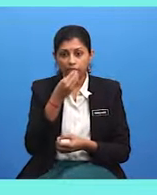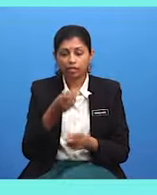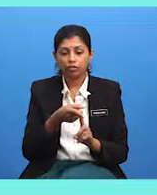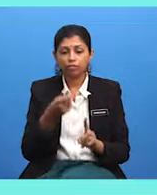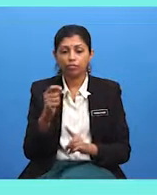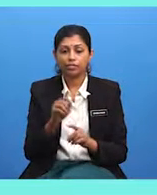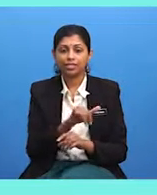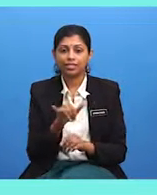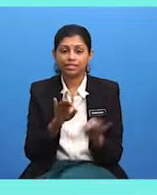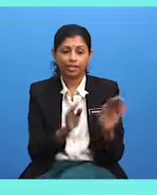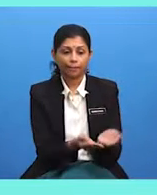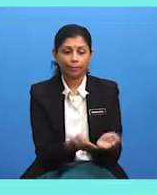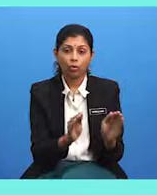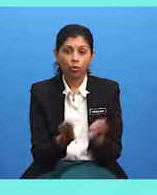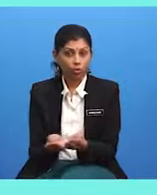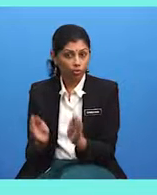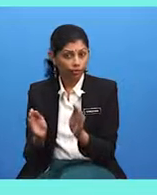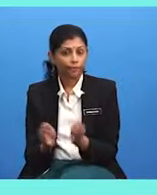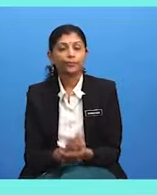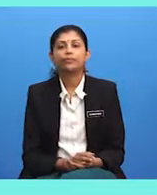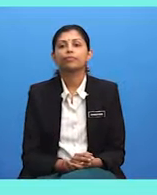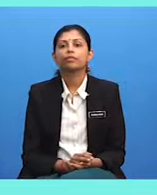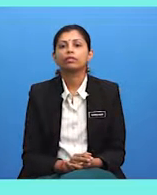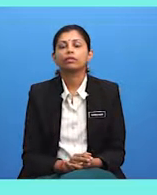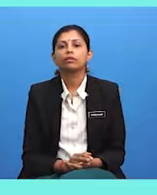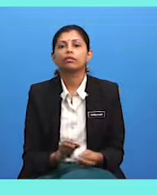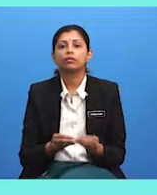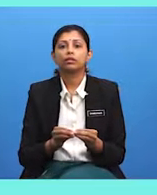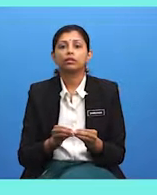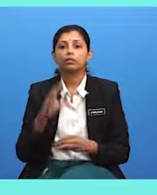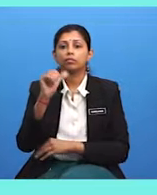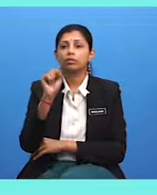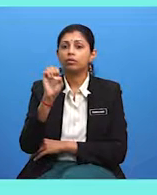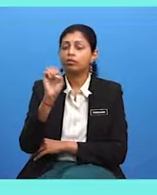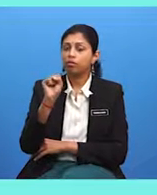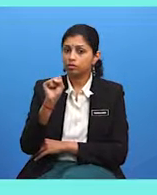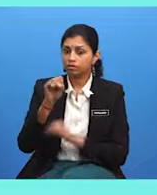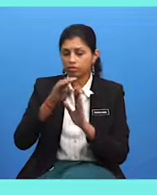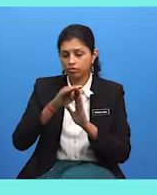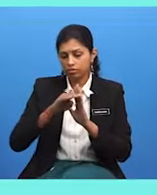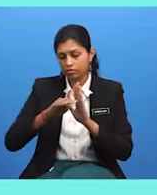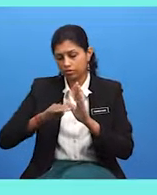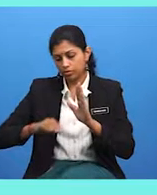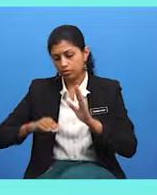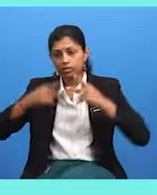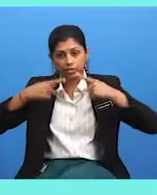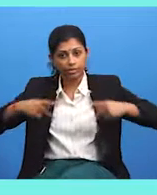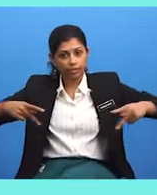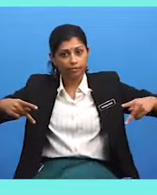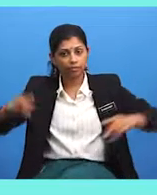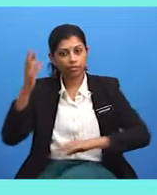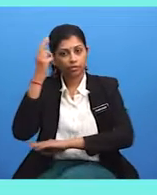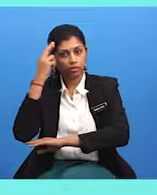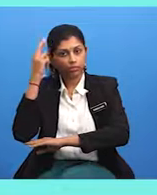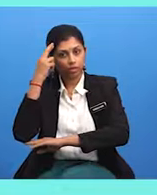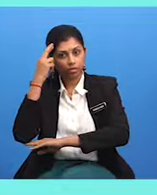bowls. Although the number of cases have been on the decline, the public is reminded to